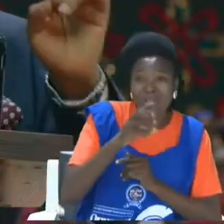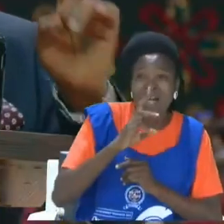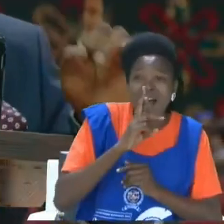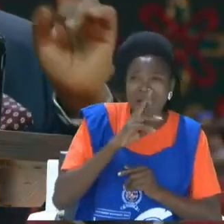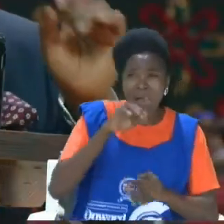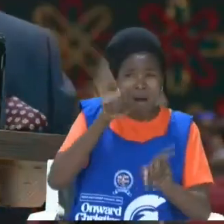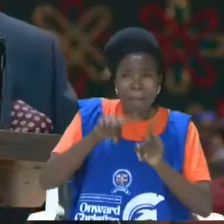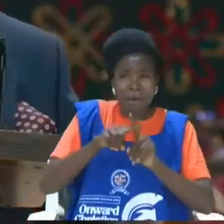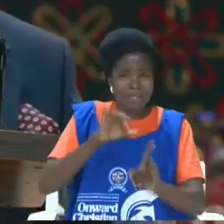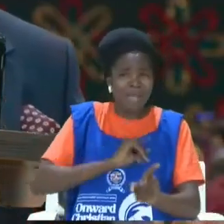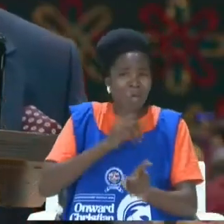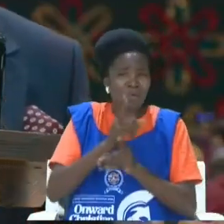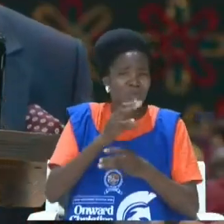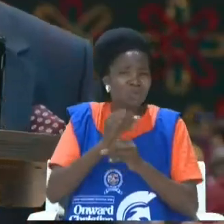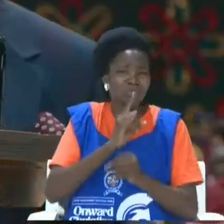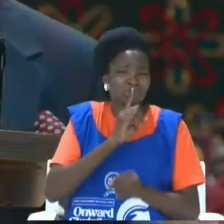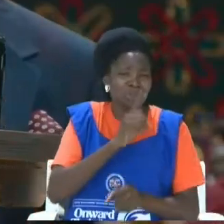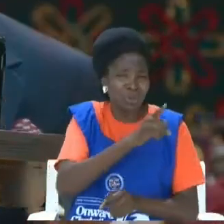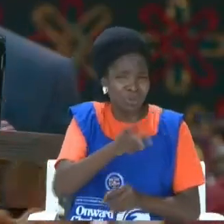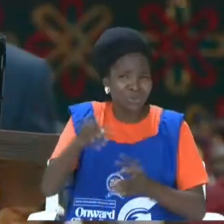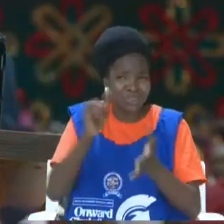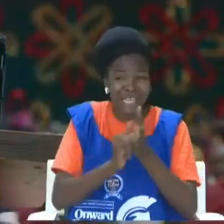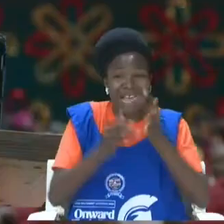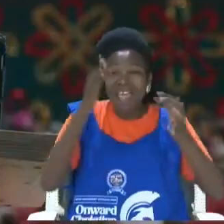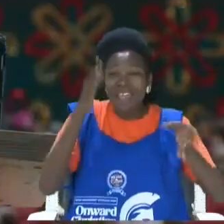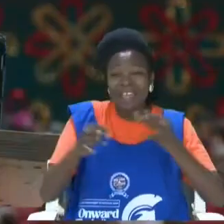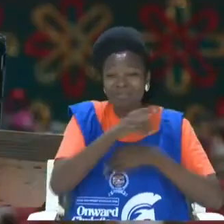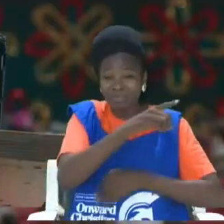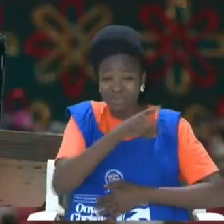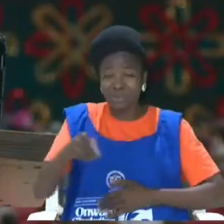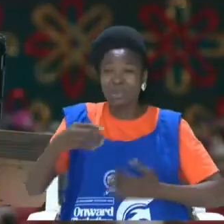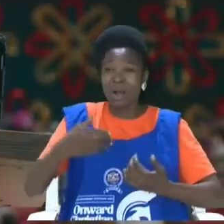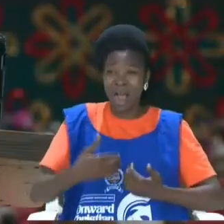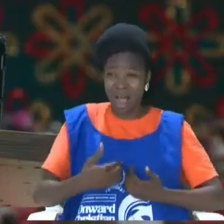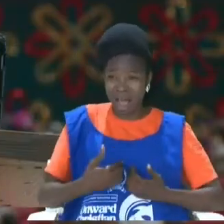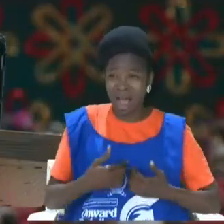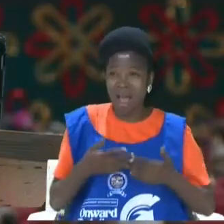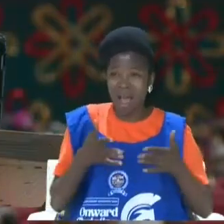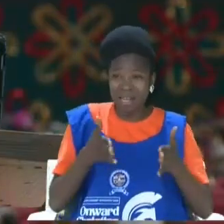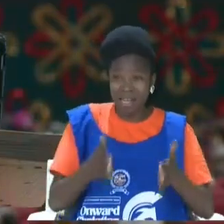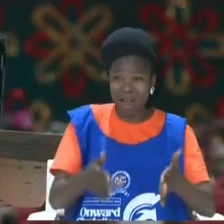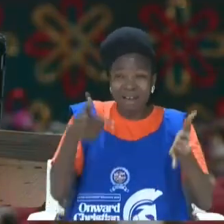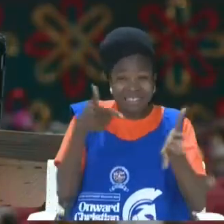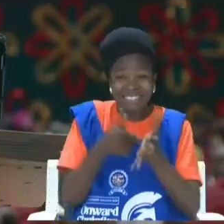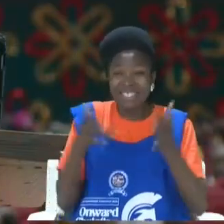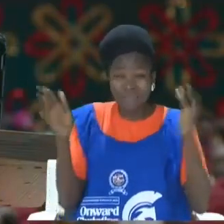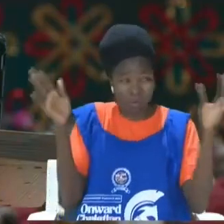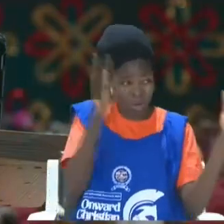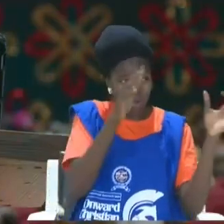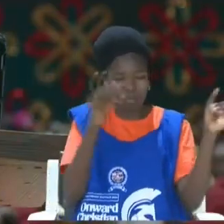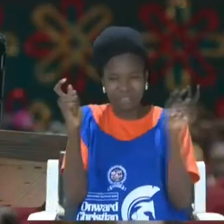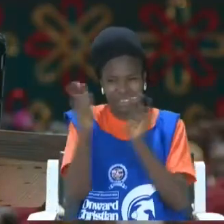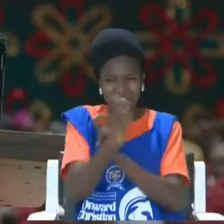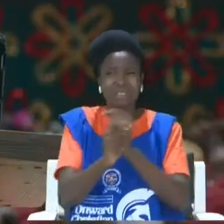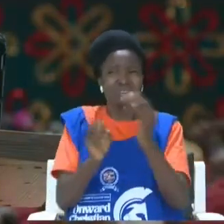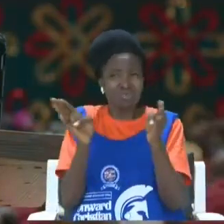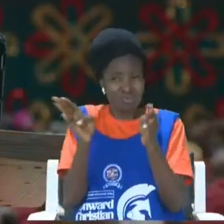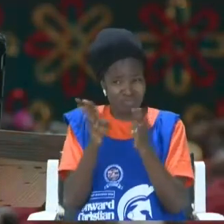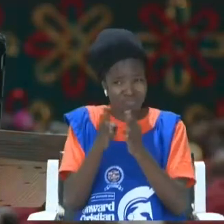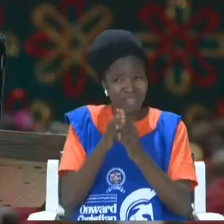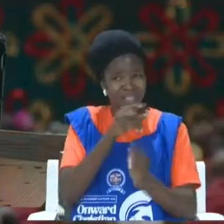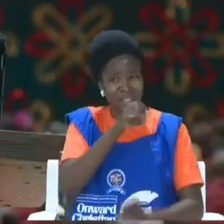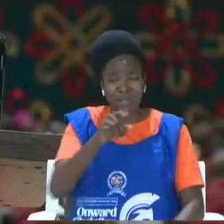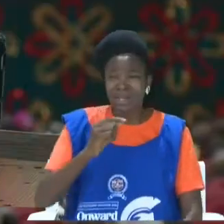I want to assure you, if you will allow this wind of change to encounter you,